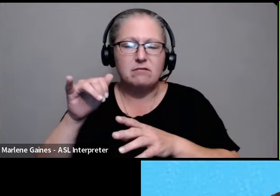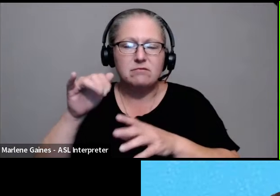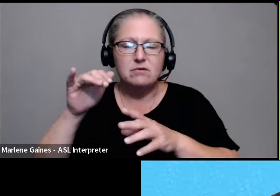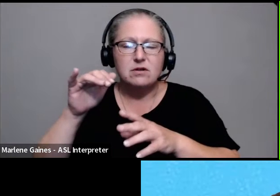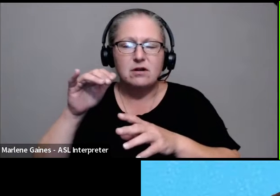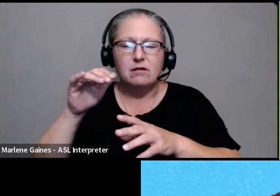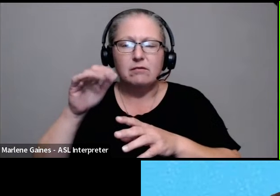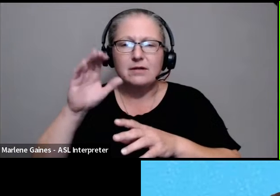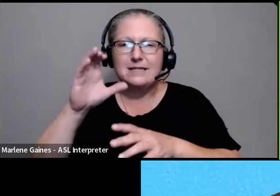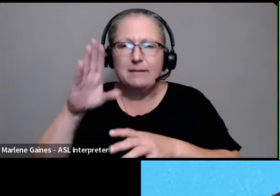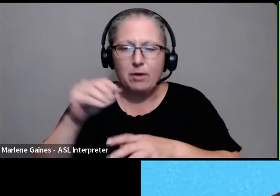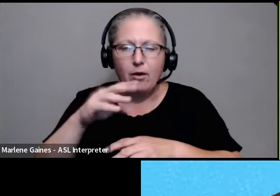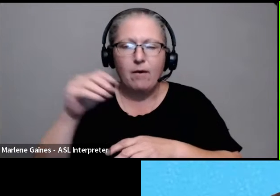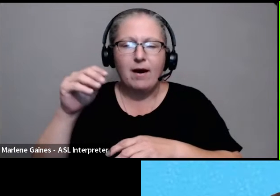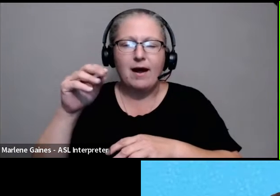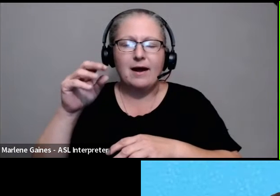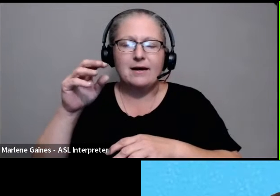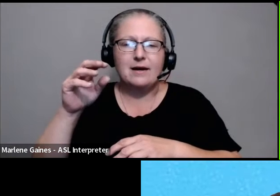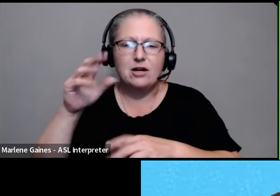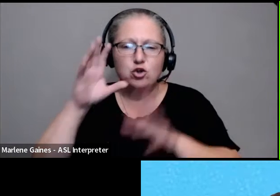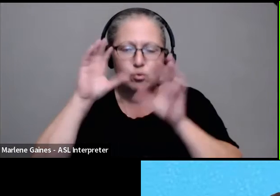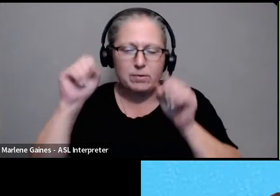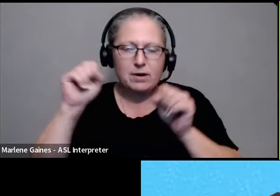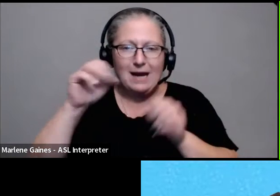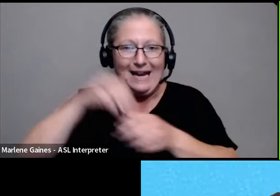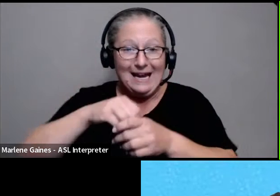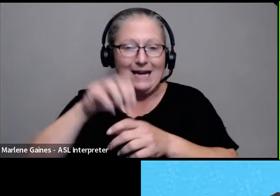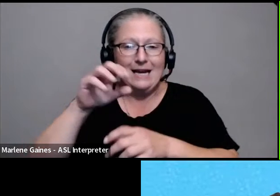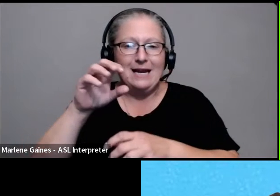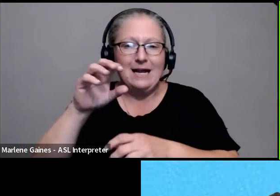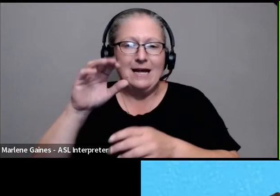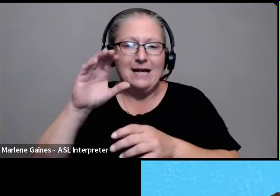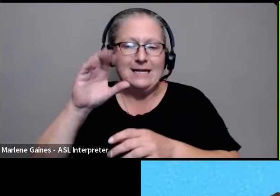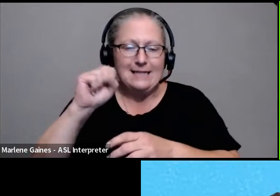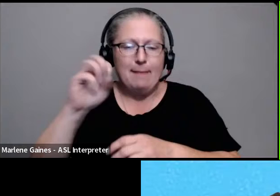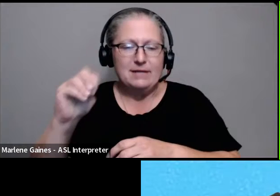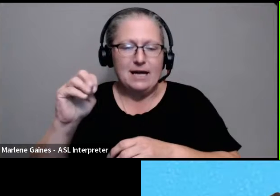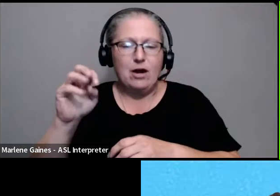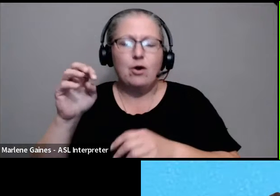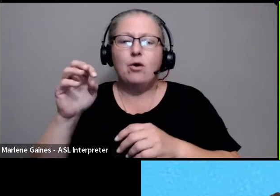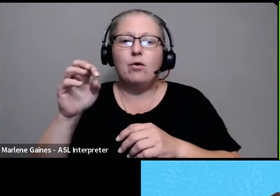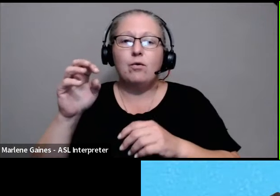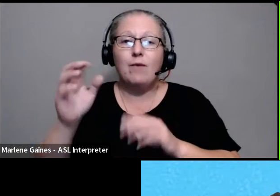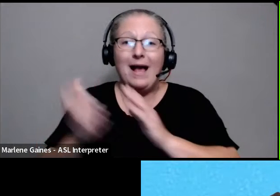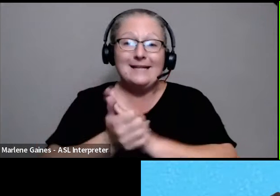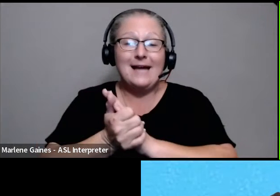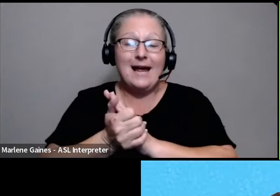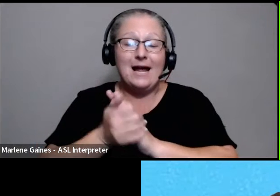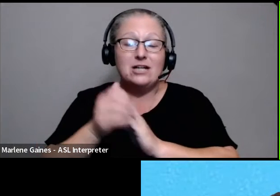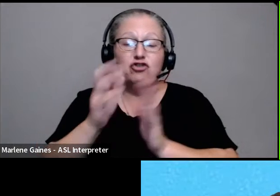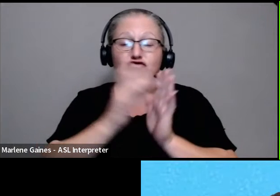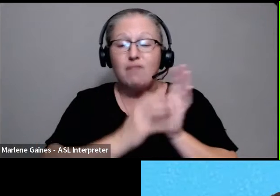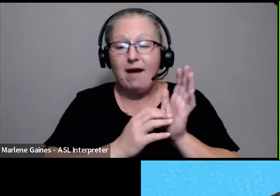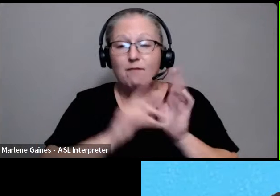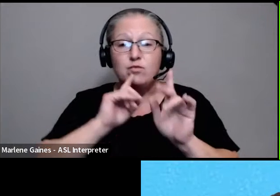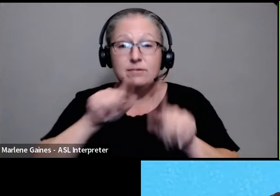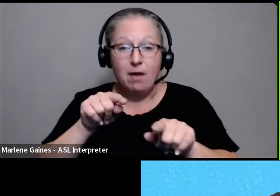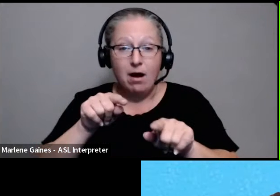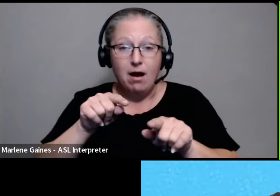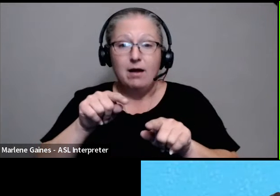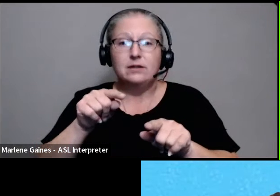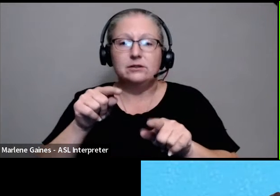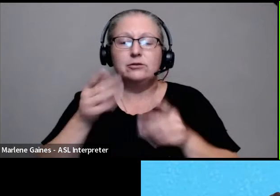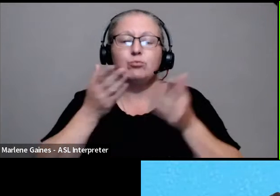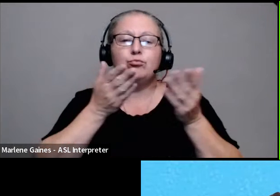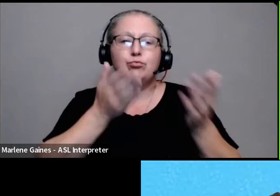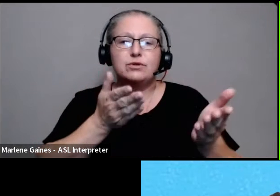of the county of San Mateo. And so the attached draft response is